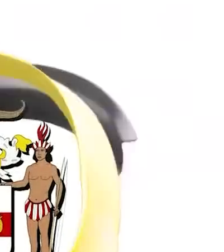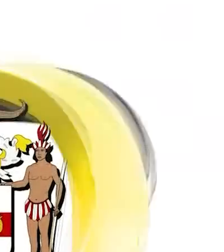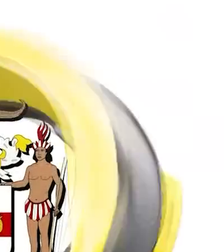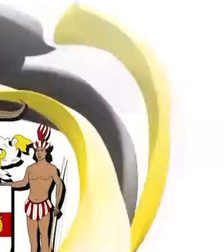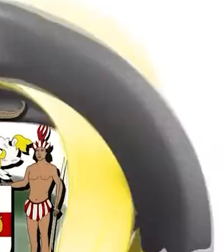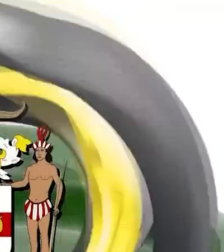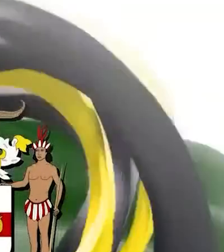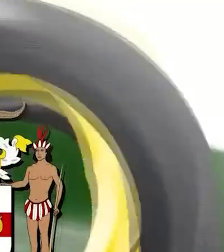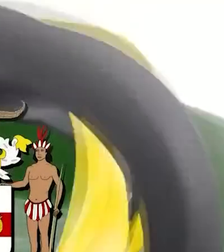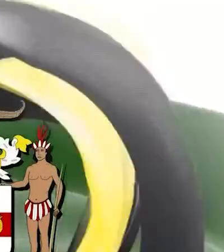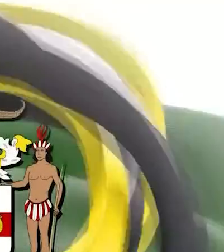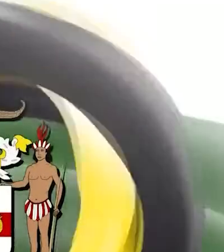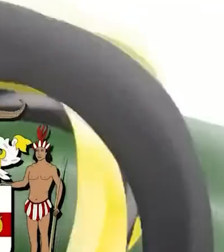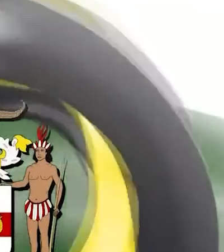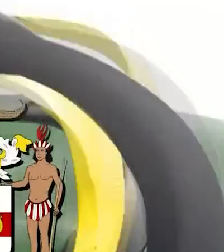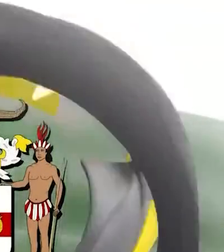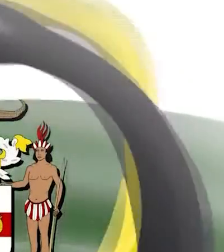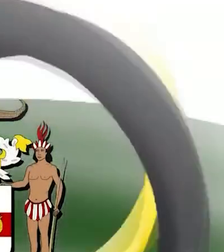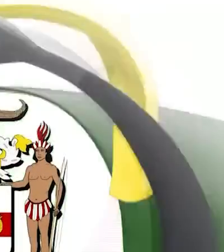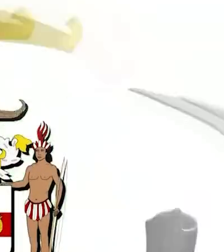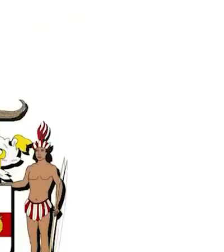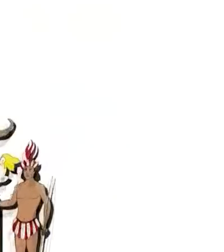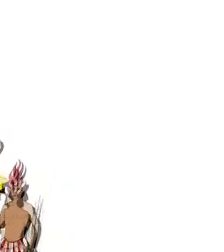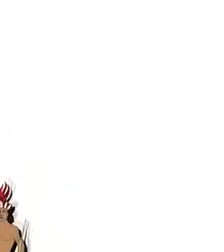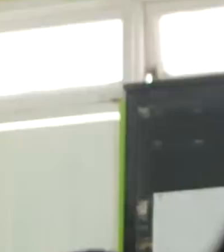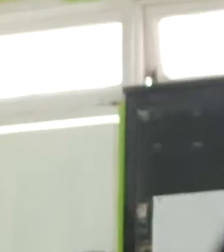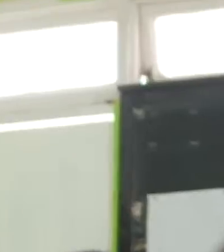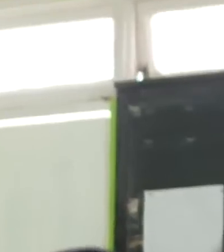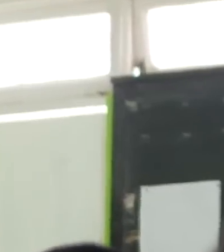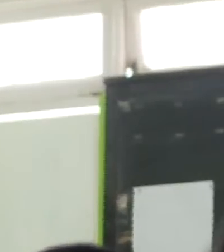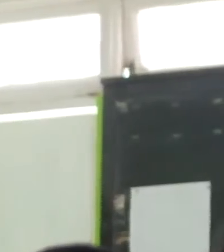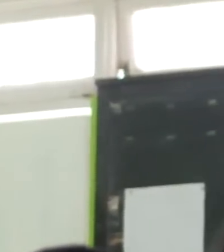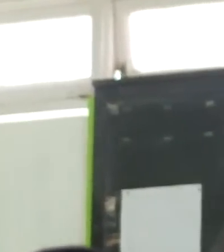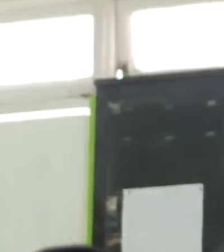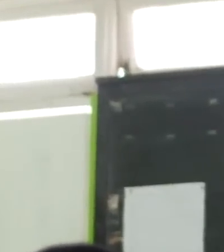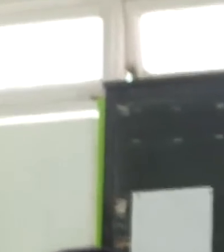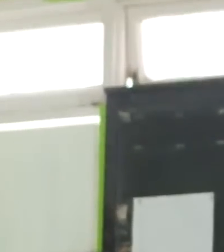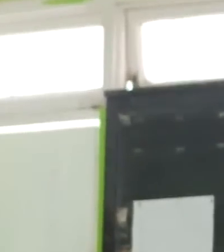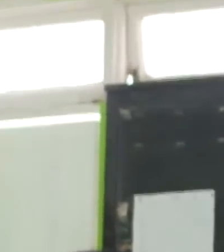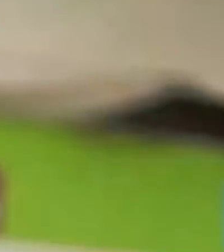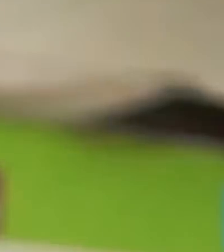The proceeding was brought to you by the Office of the Prime Minister.